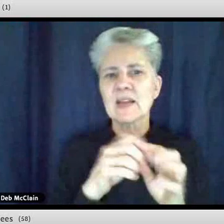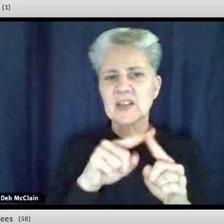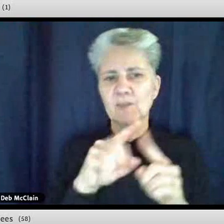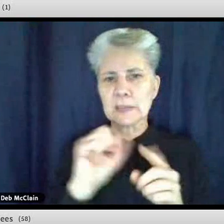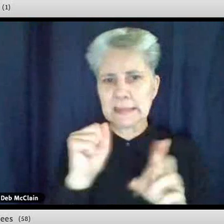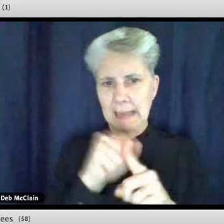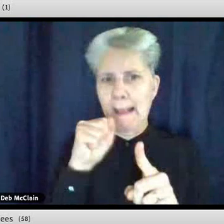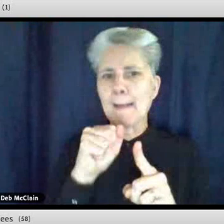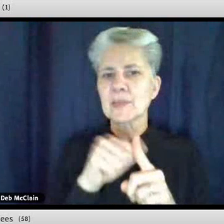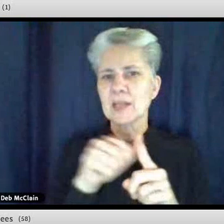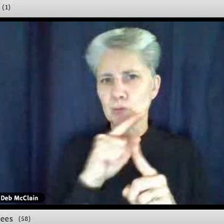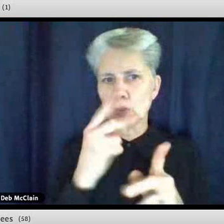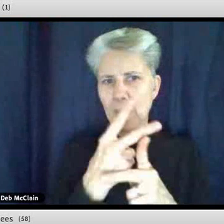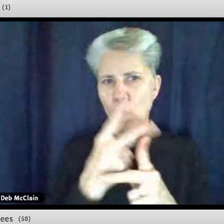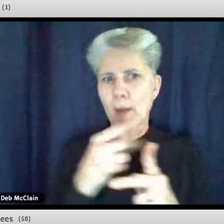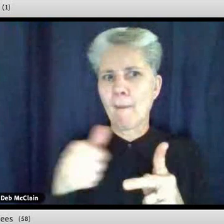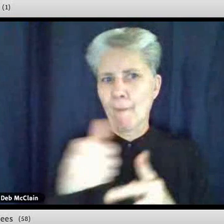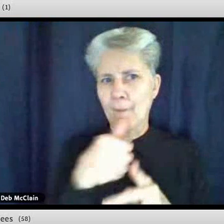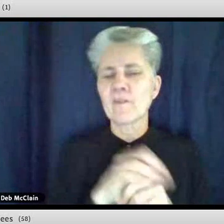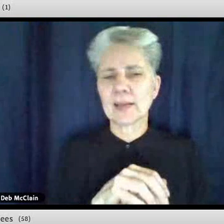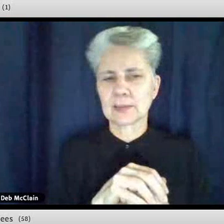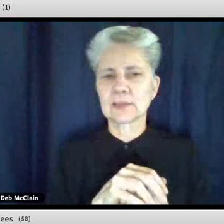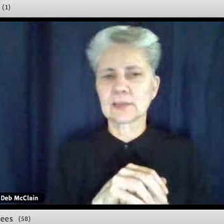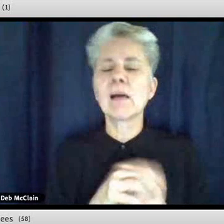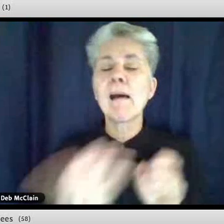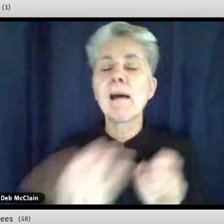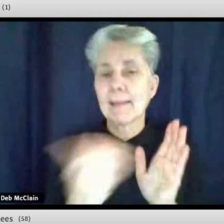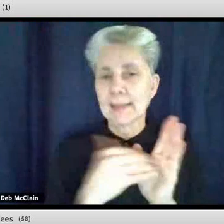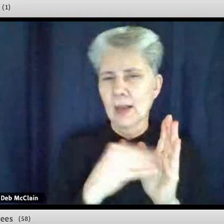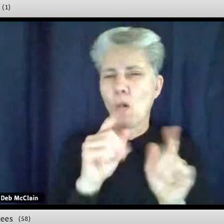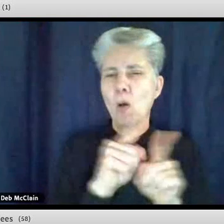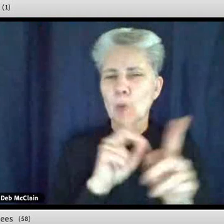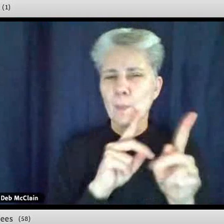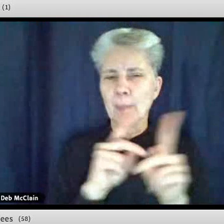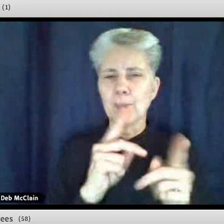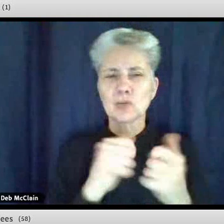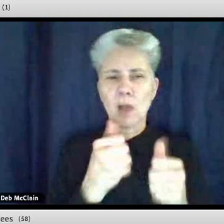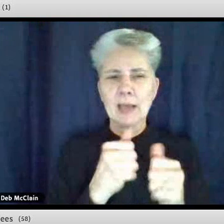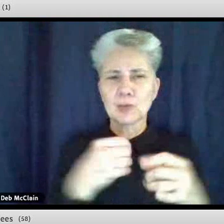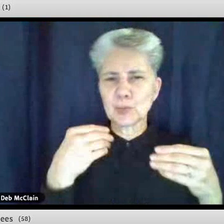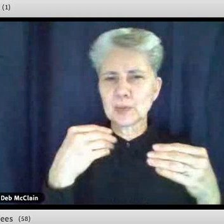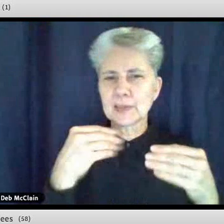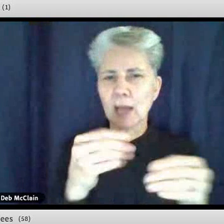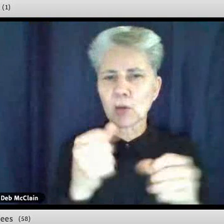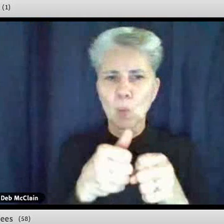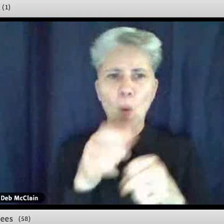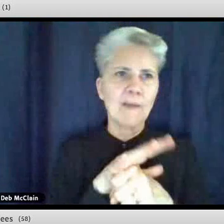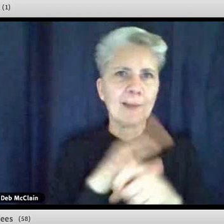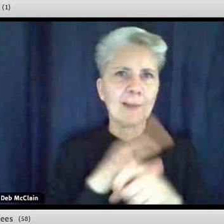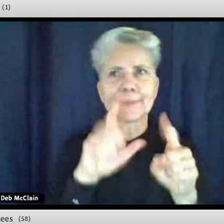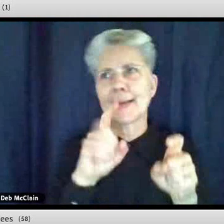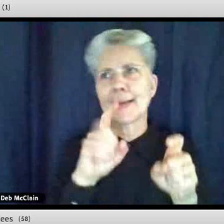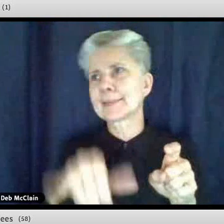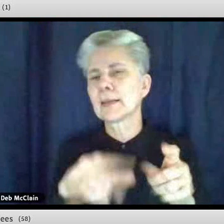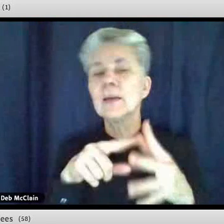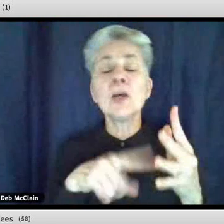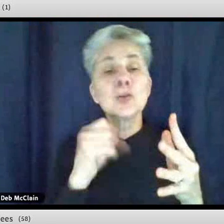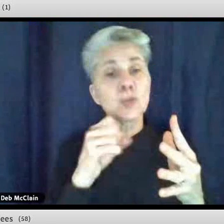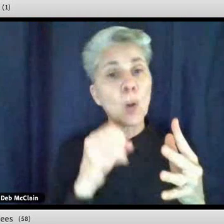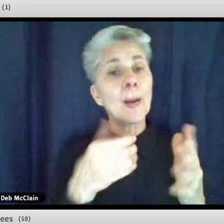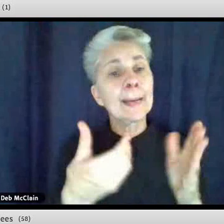yes, there are definitely some scams, you guys. There's a webinar in my list of different scams that you need to be aware of. Again,